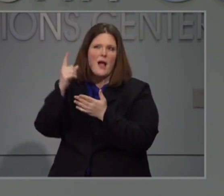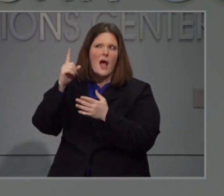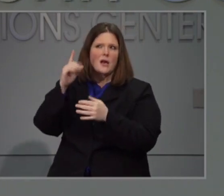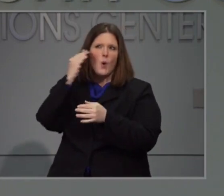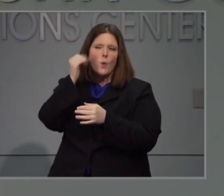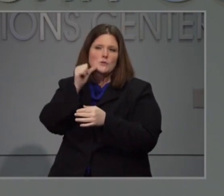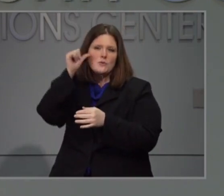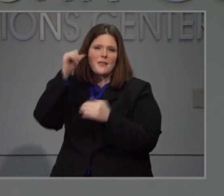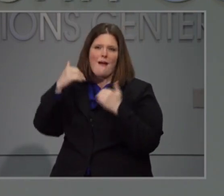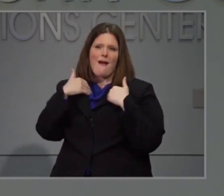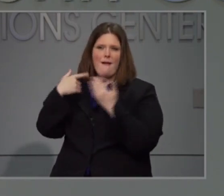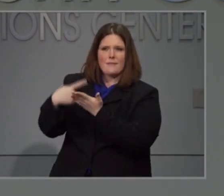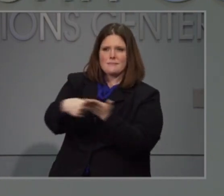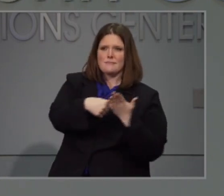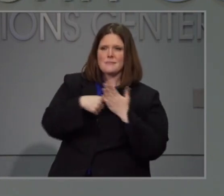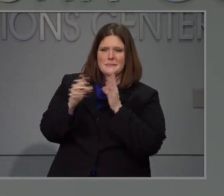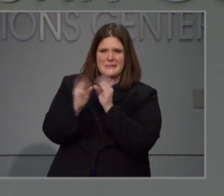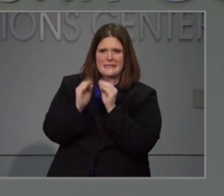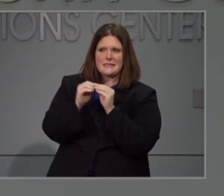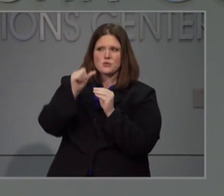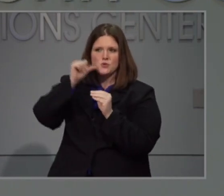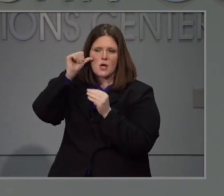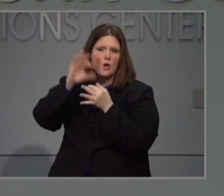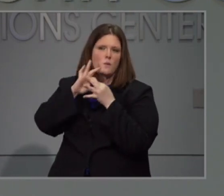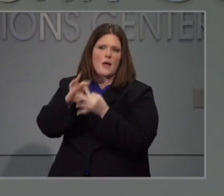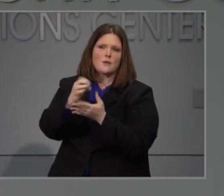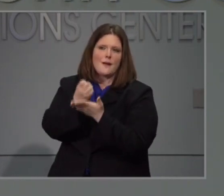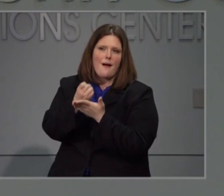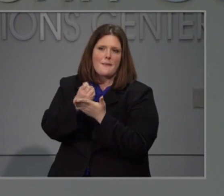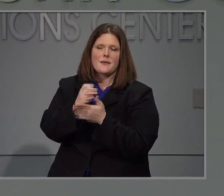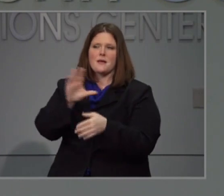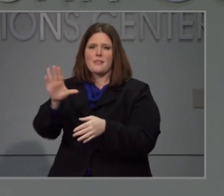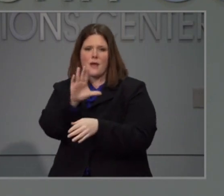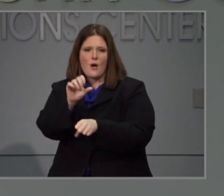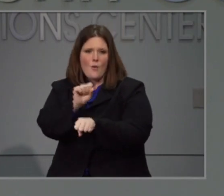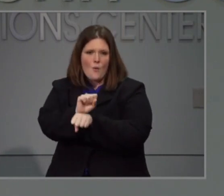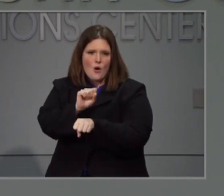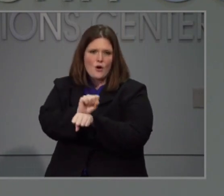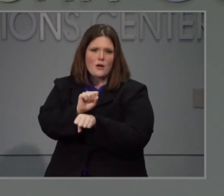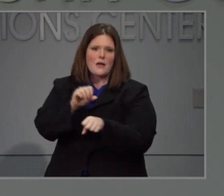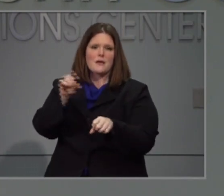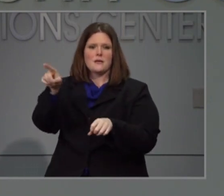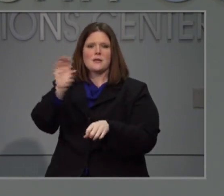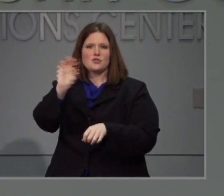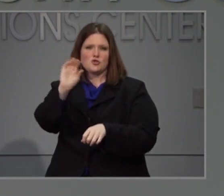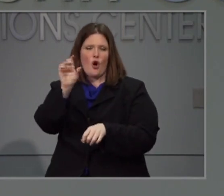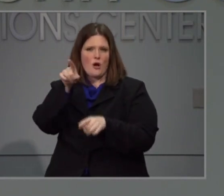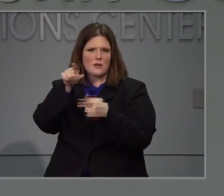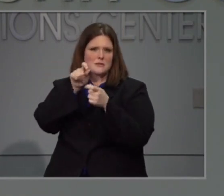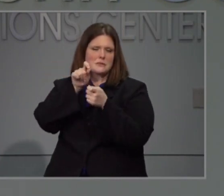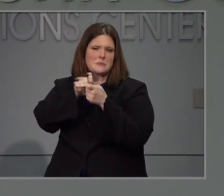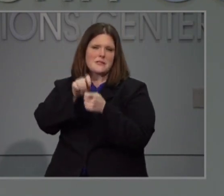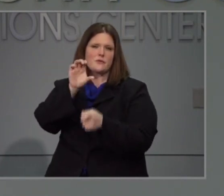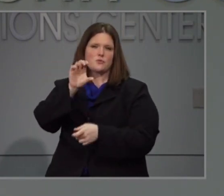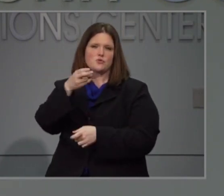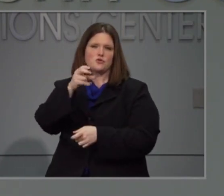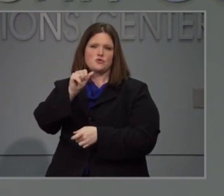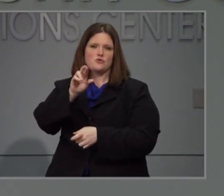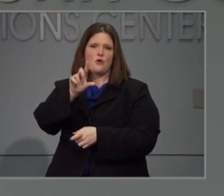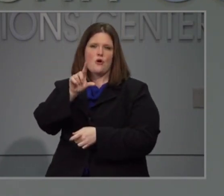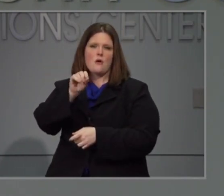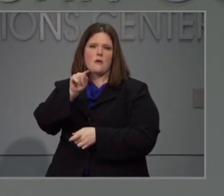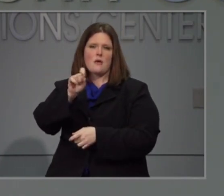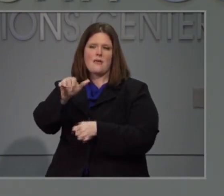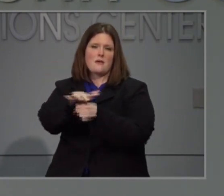happening yesterday. People were asking when people could get back to work in Charlotte because there are a lot of offices here, especially in Uptown. Is there any guidance that you're giving to